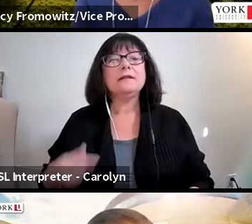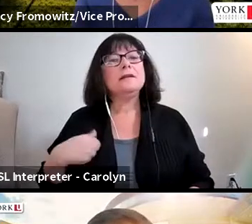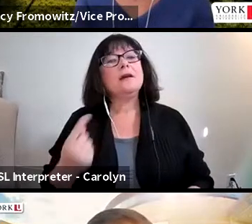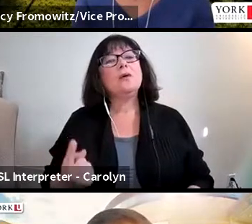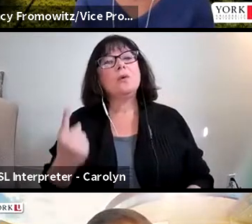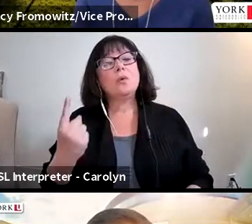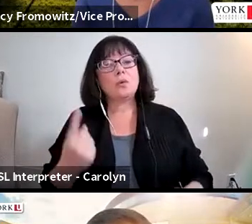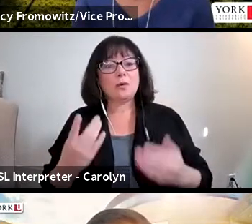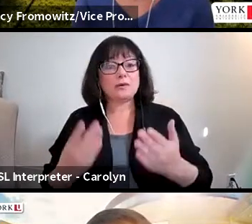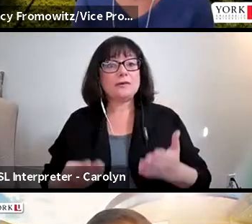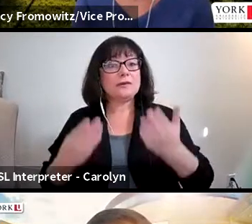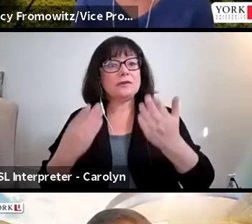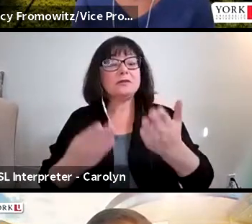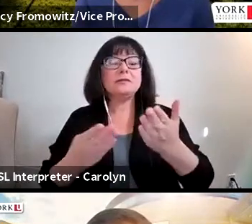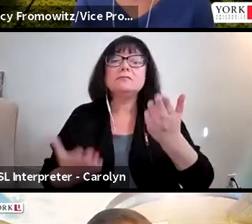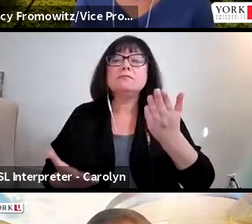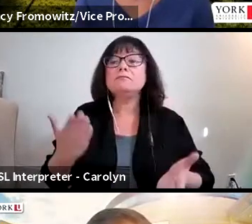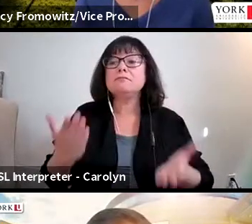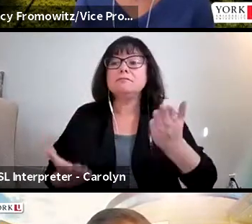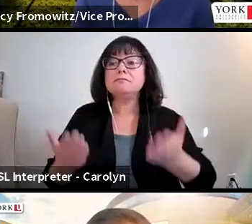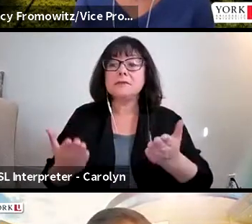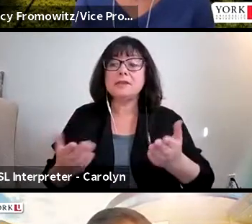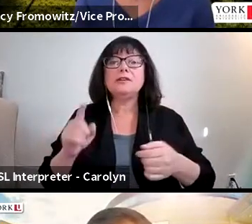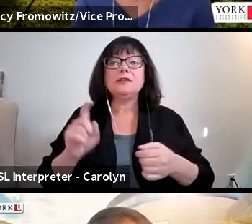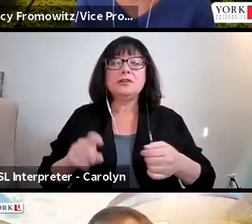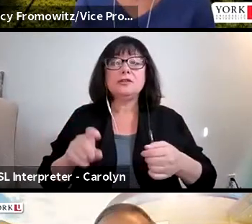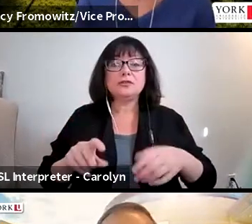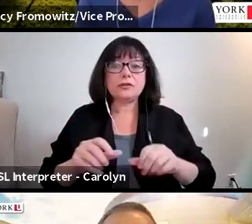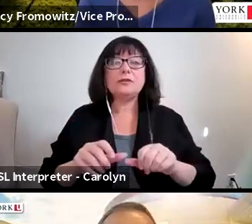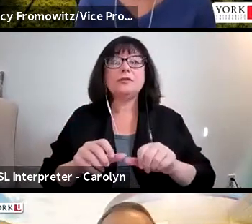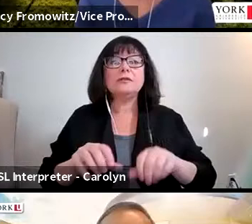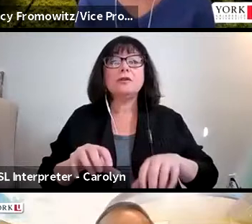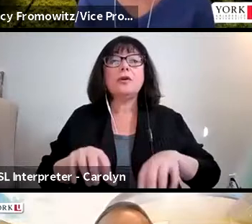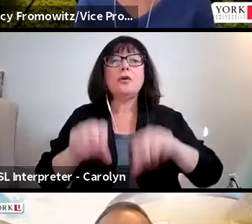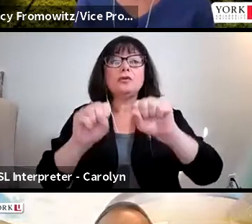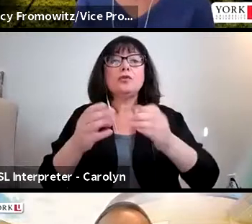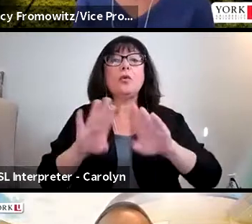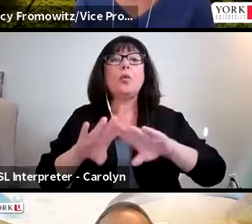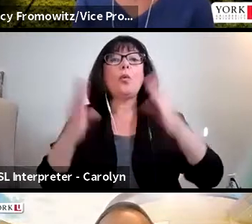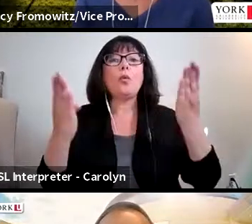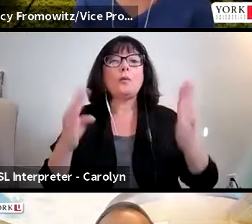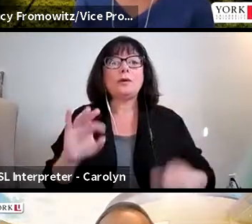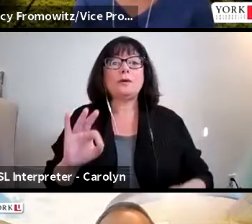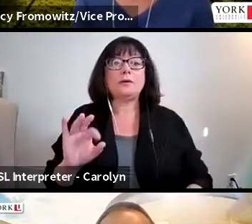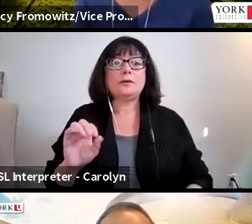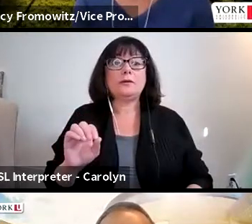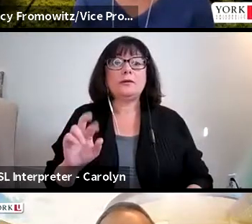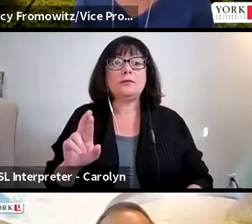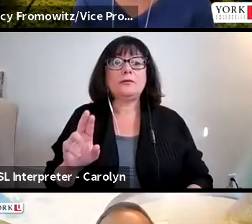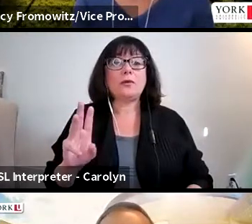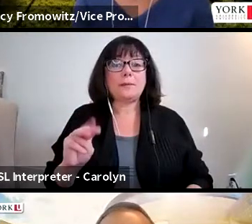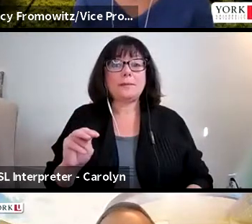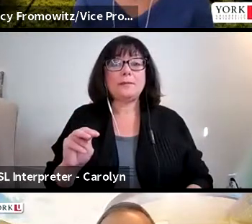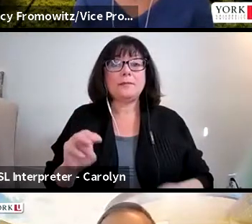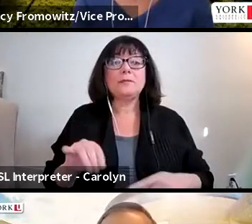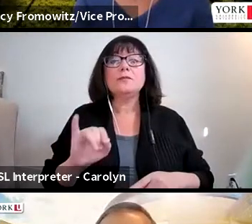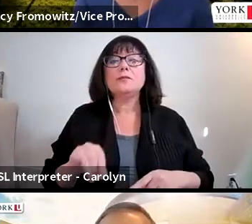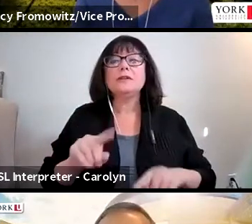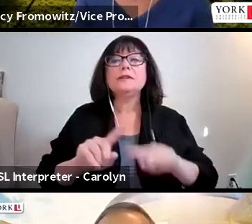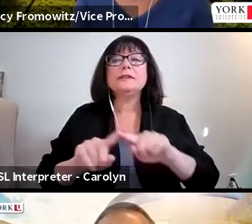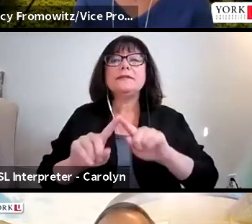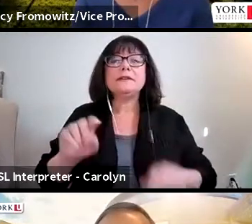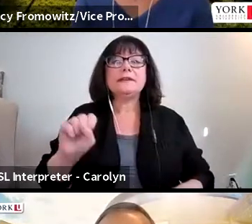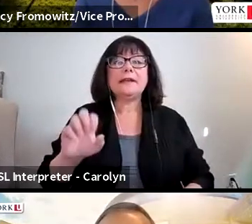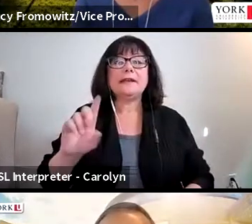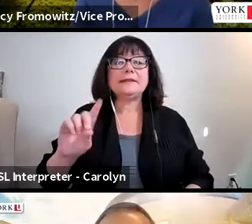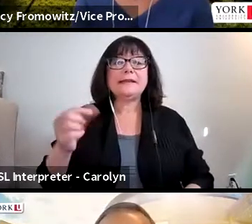to continue to host some open fora, perhaps around clusters of the SDGs that might have strong connections to one another, to hear ideas